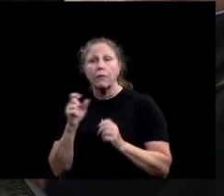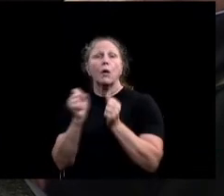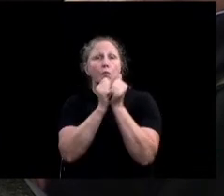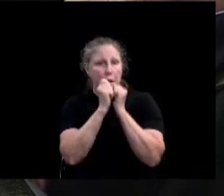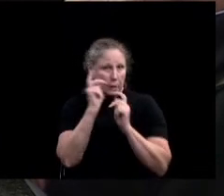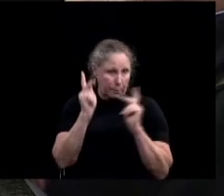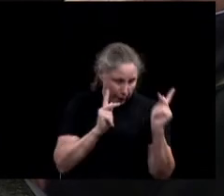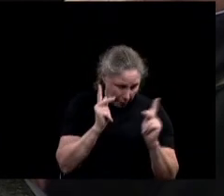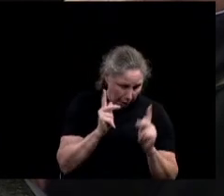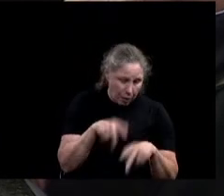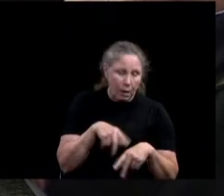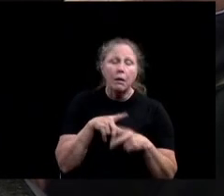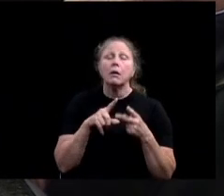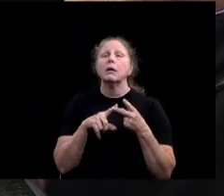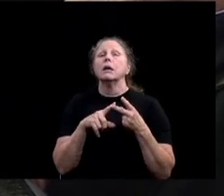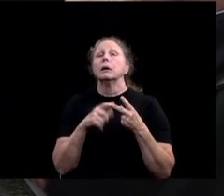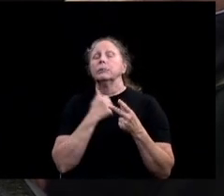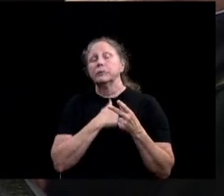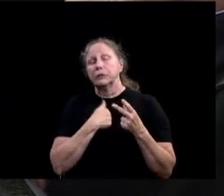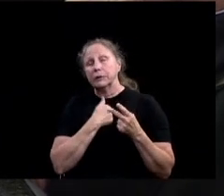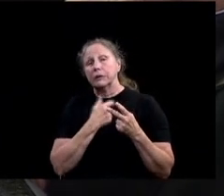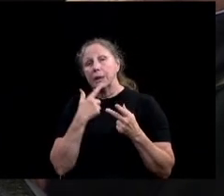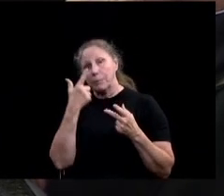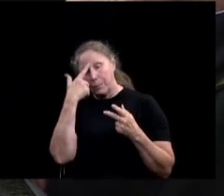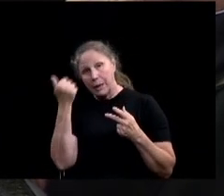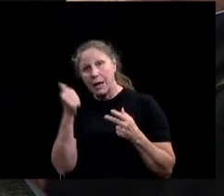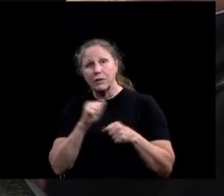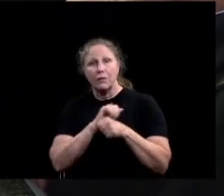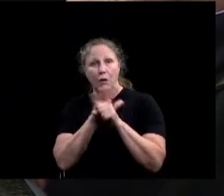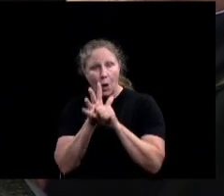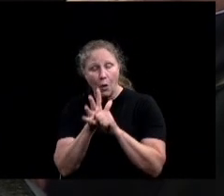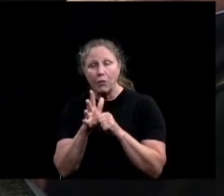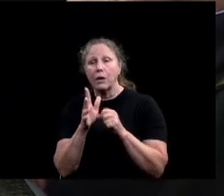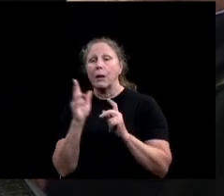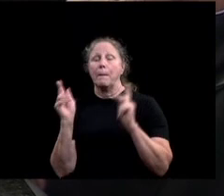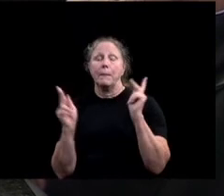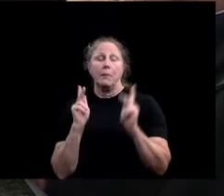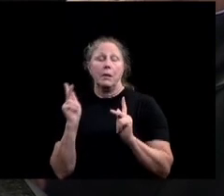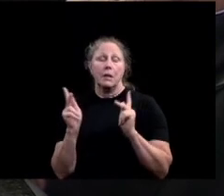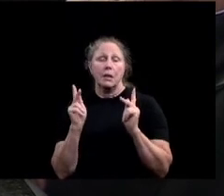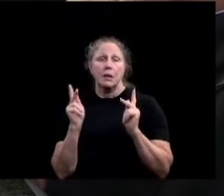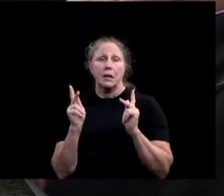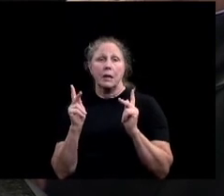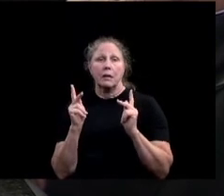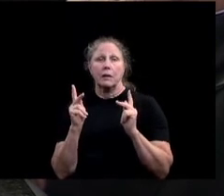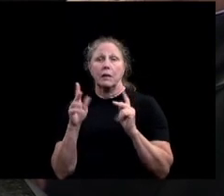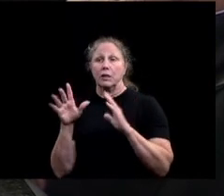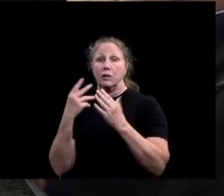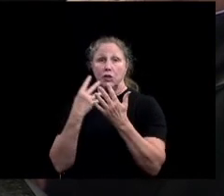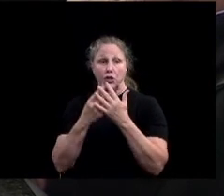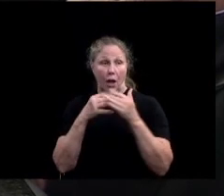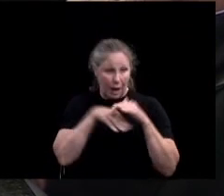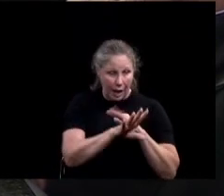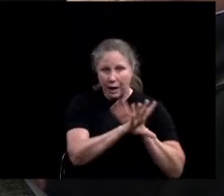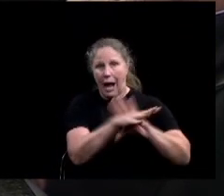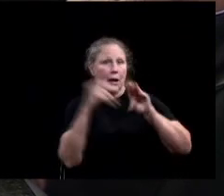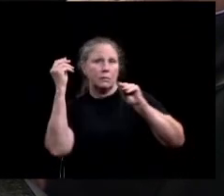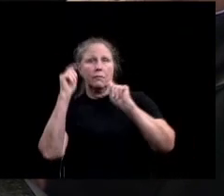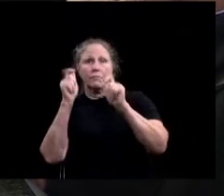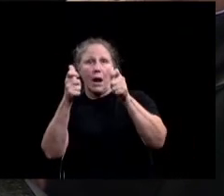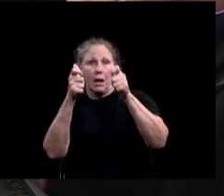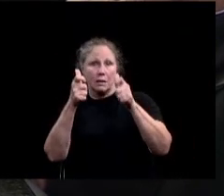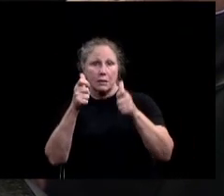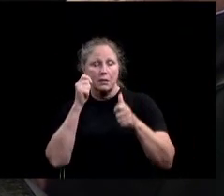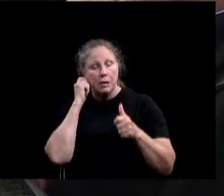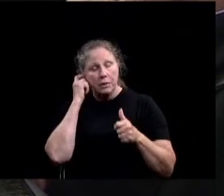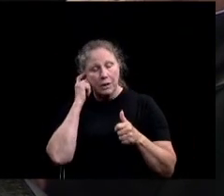of COVID, folks get out of jail pretty fast. And that's part of the criminal justice system we don't have any control